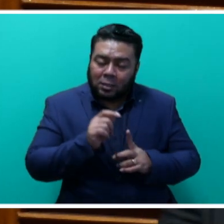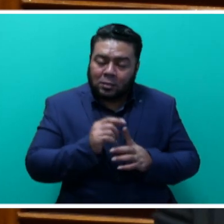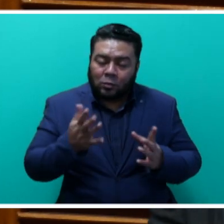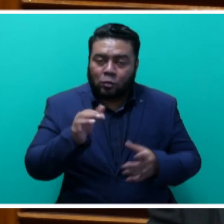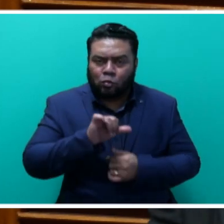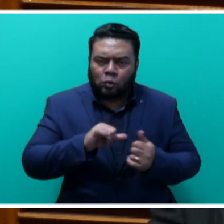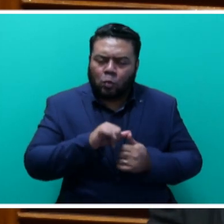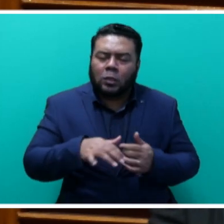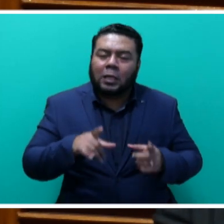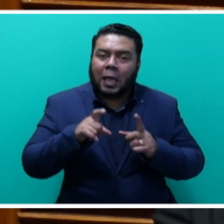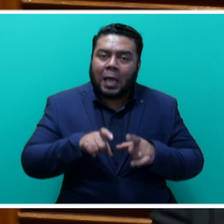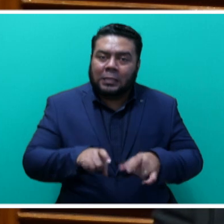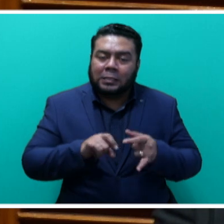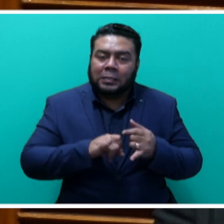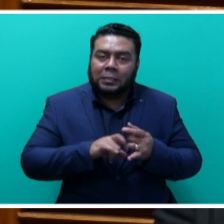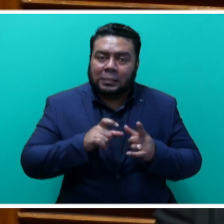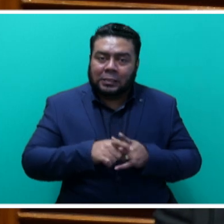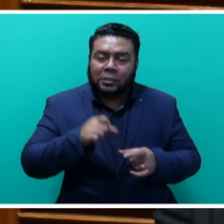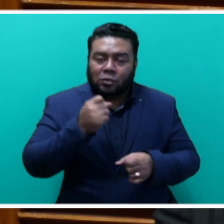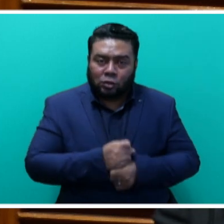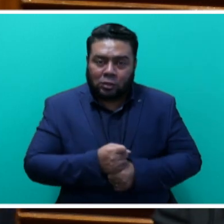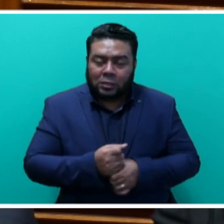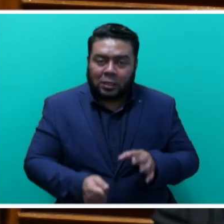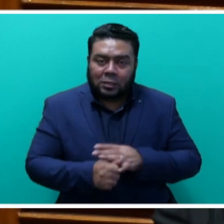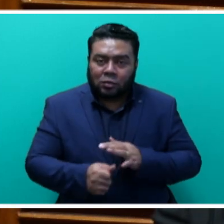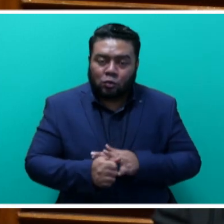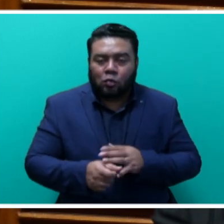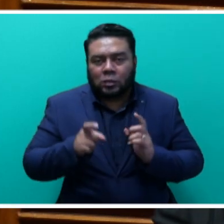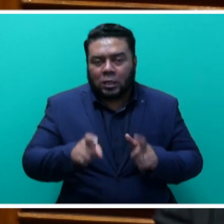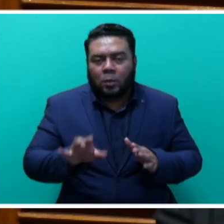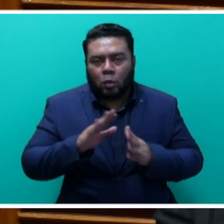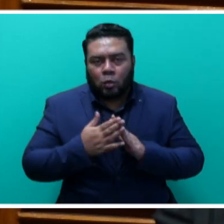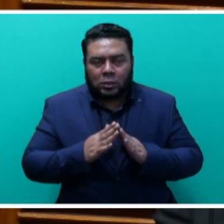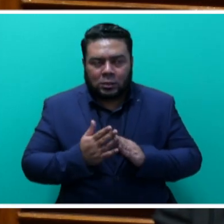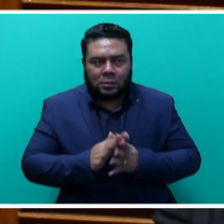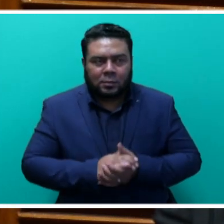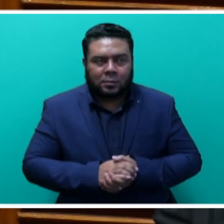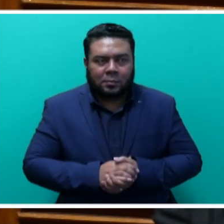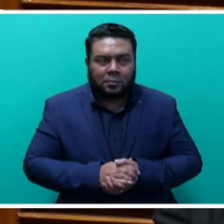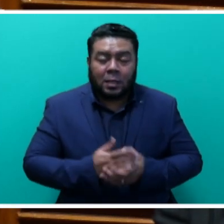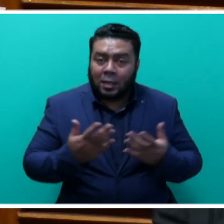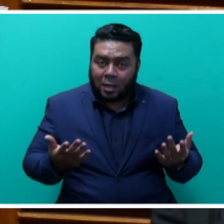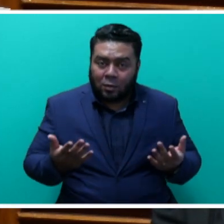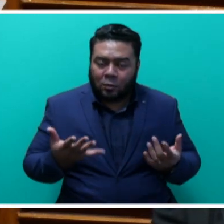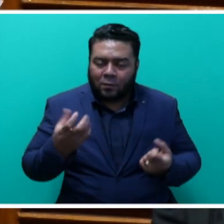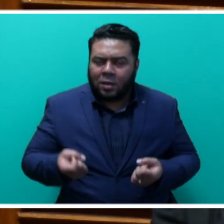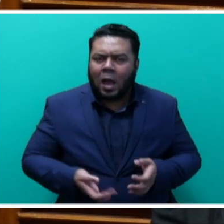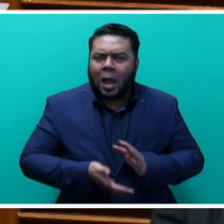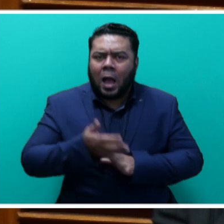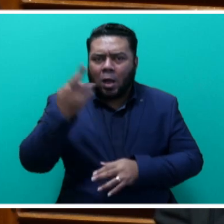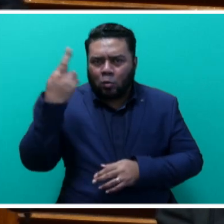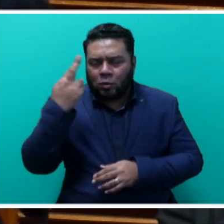with Sustainable Development Goal 11, access to sustainable communities. I'll now deal with high-risk water